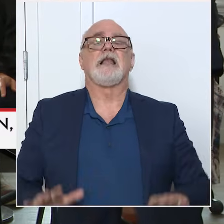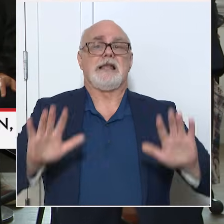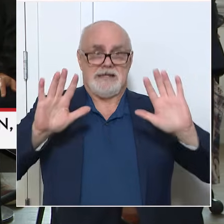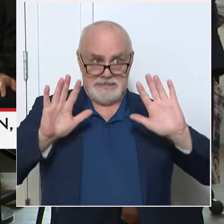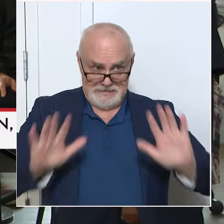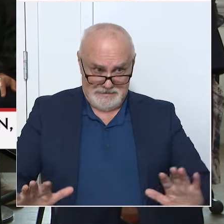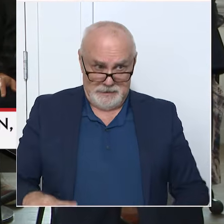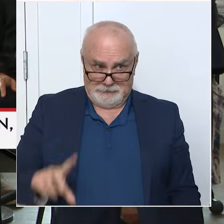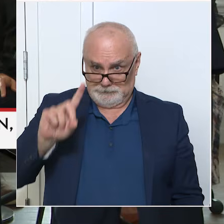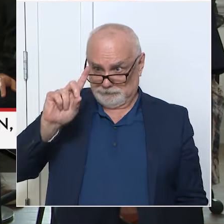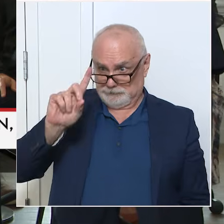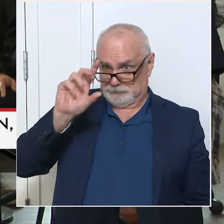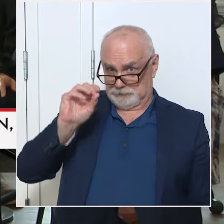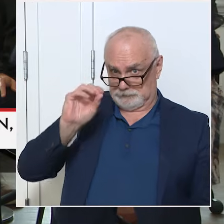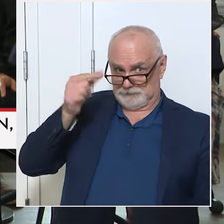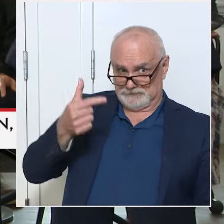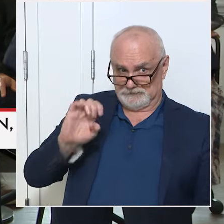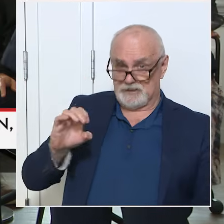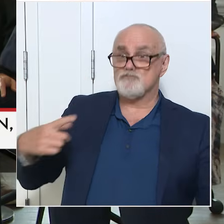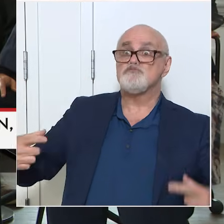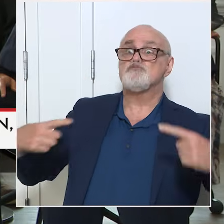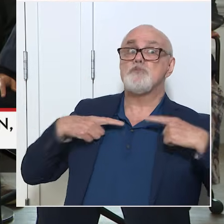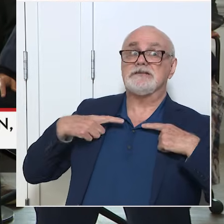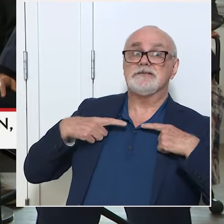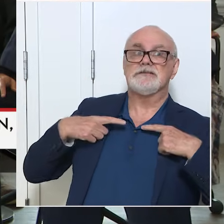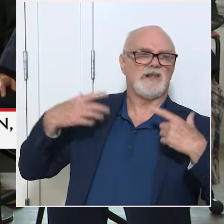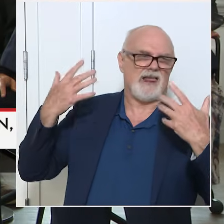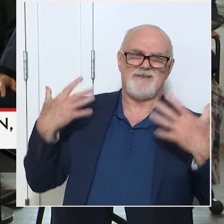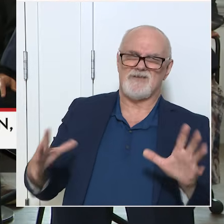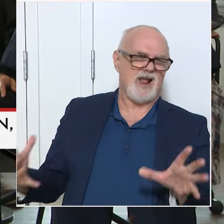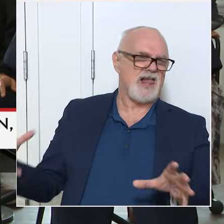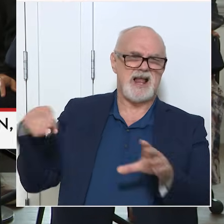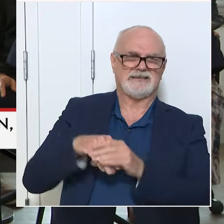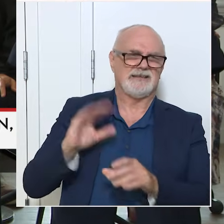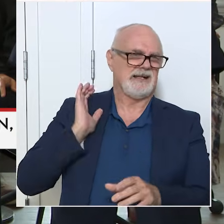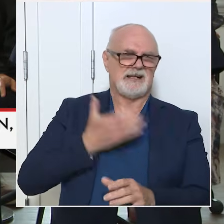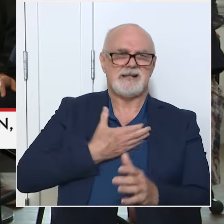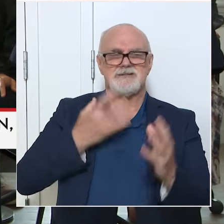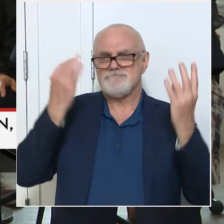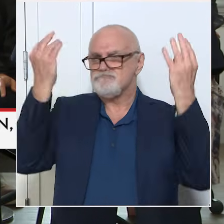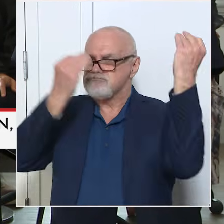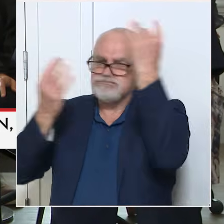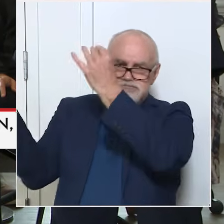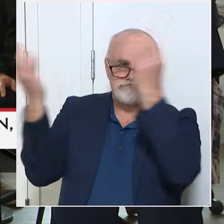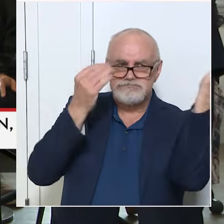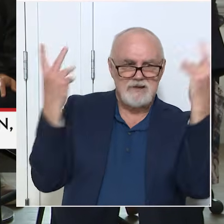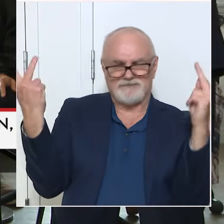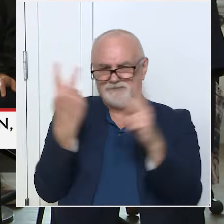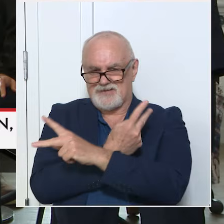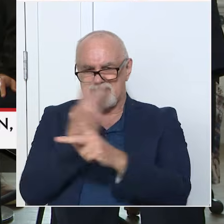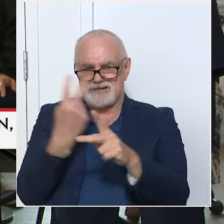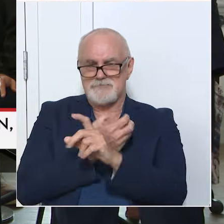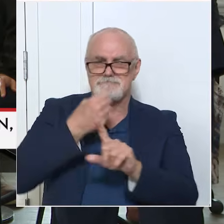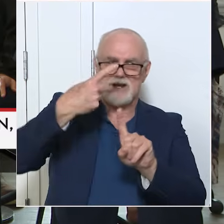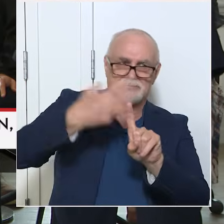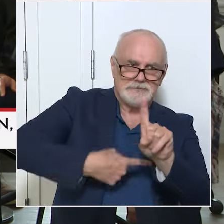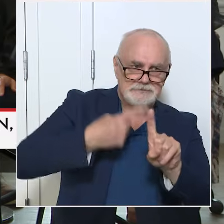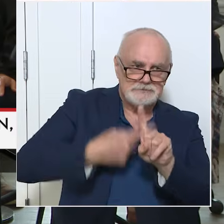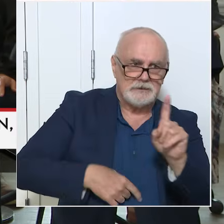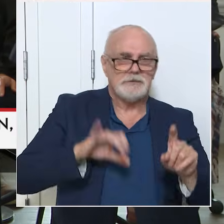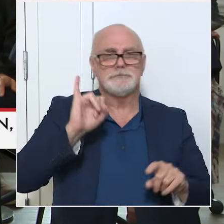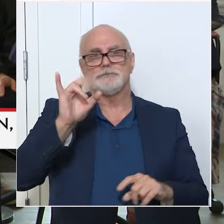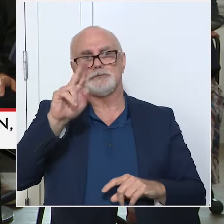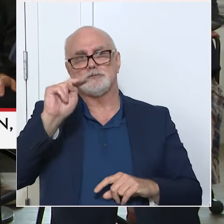you referred to have already been factored in for many months in both our June estimate and in our